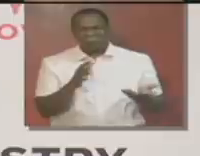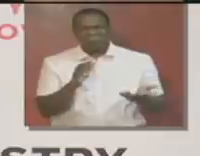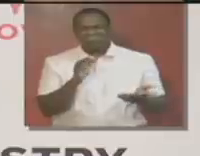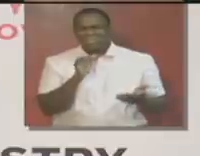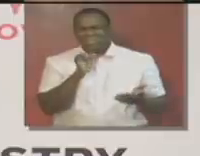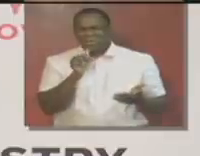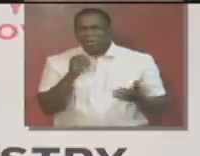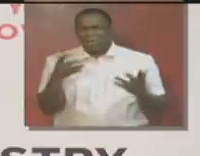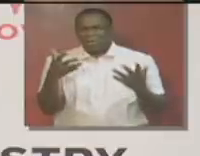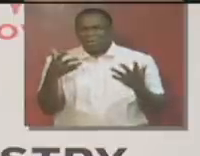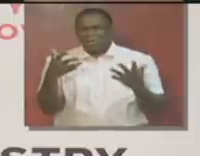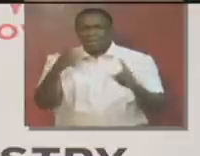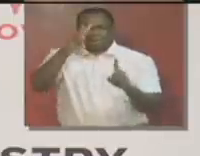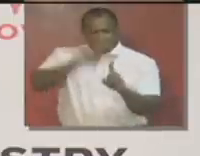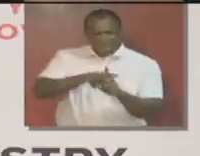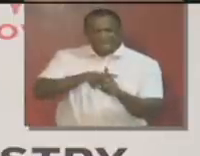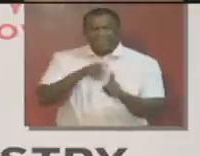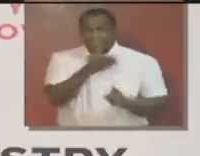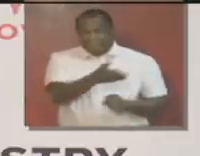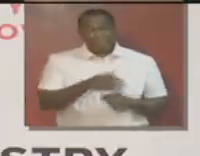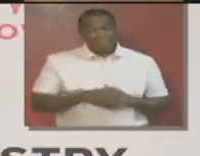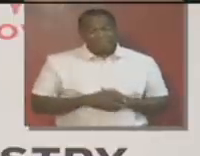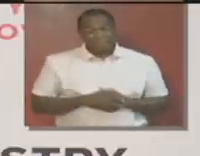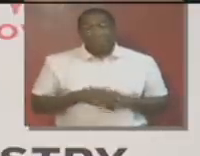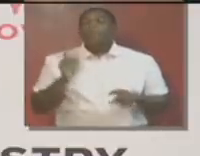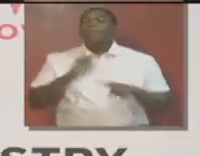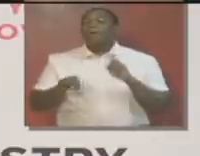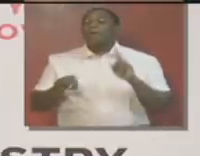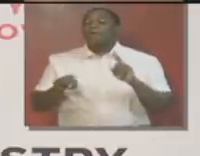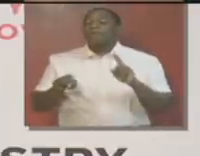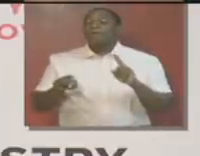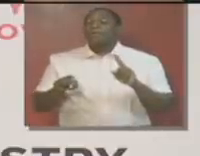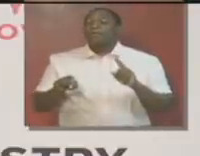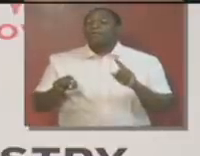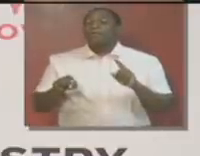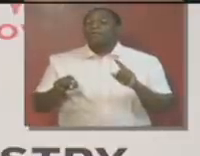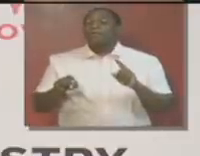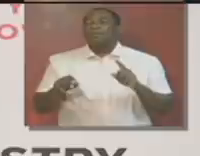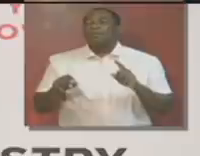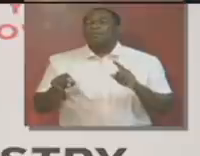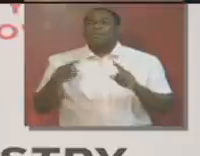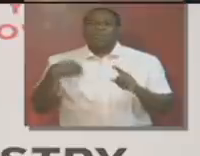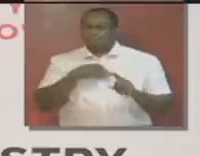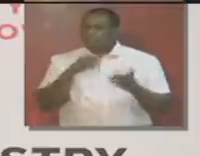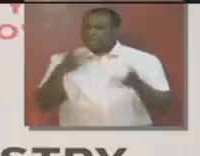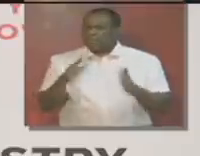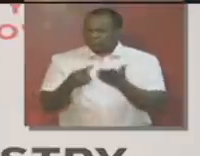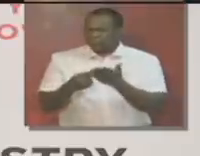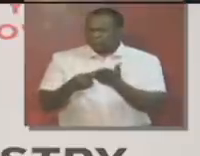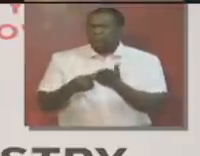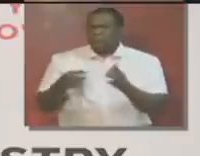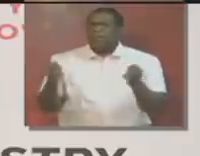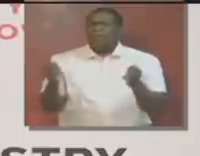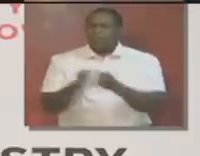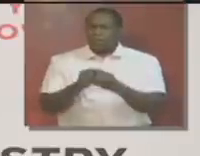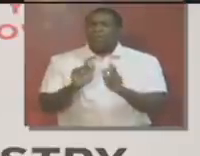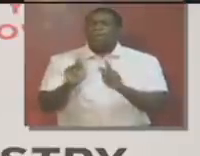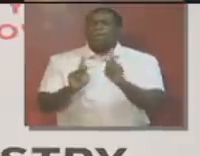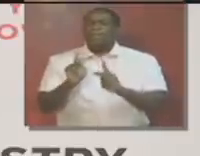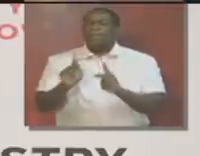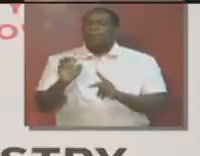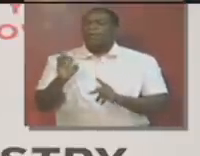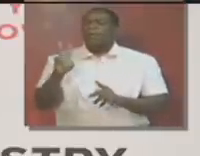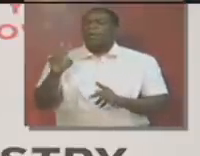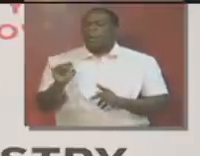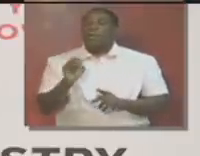recommendations on how to apply these regulations have been outlined and discussed with the restaurateurs, etc. I believe that some